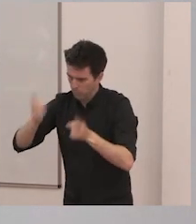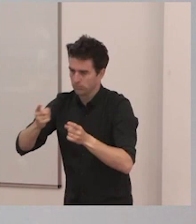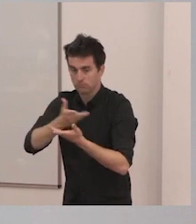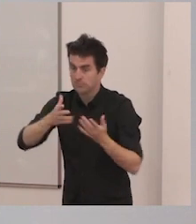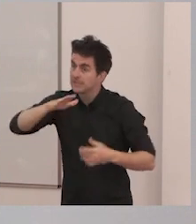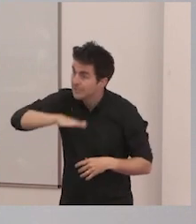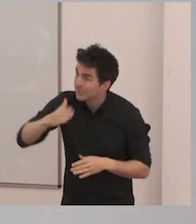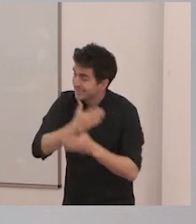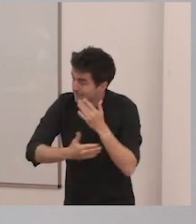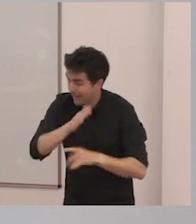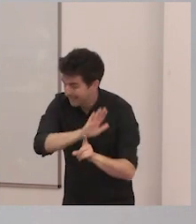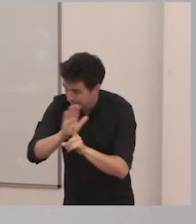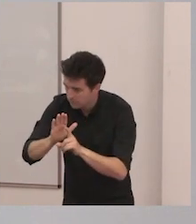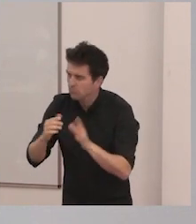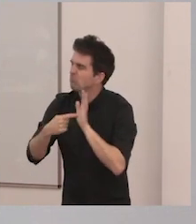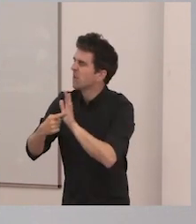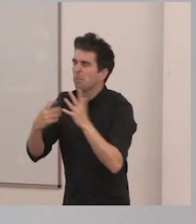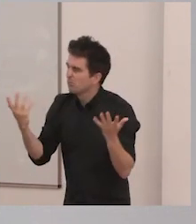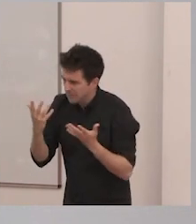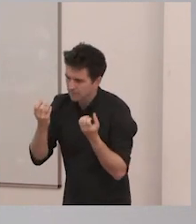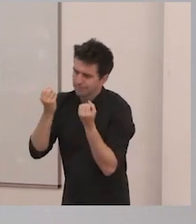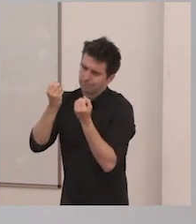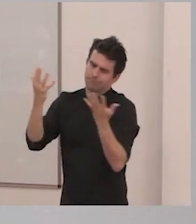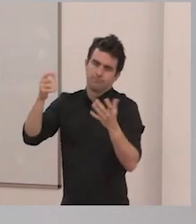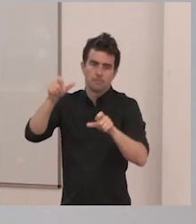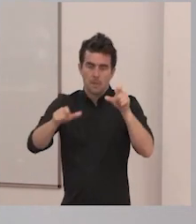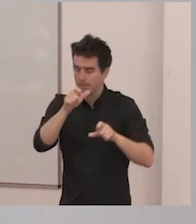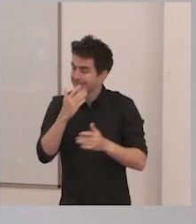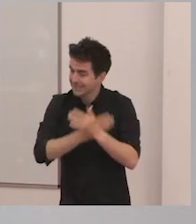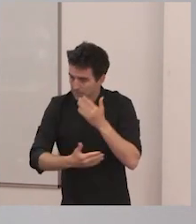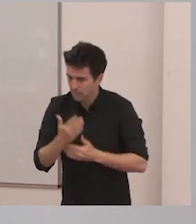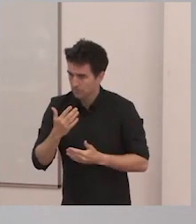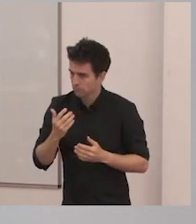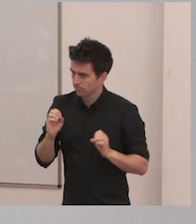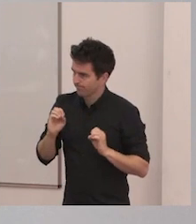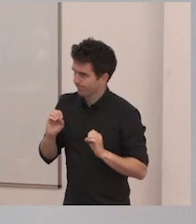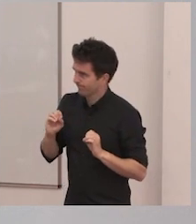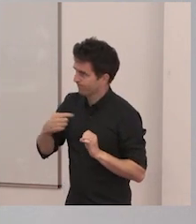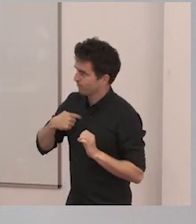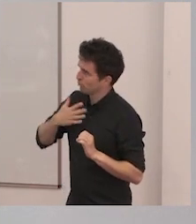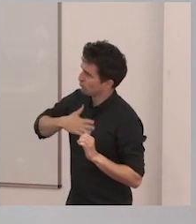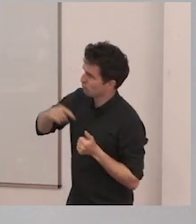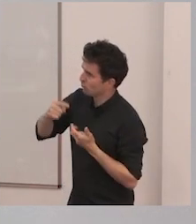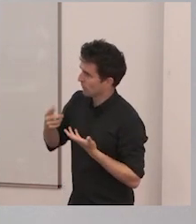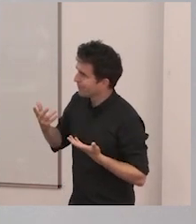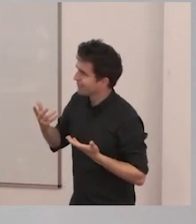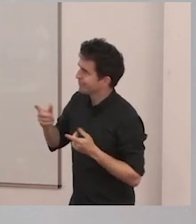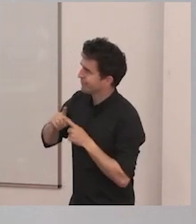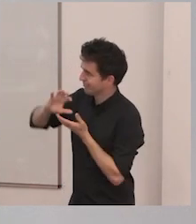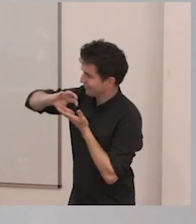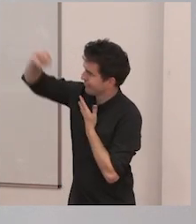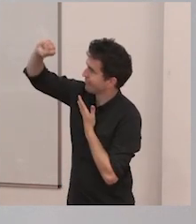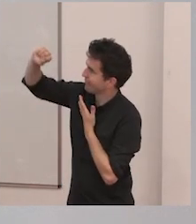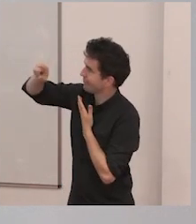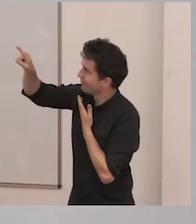This could be through formal guardianship arrangements or through informal decision-making by parents,